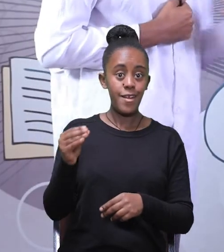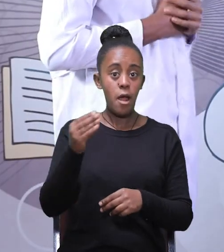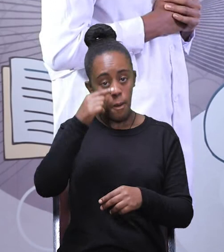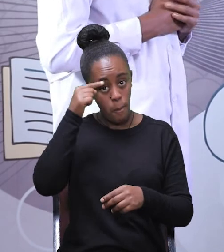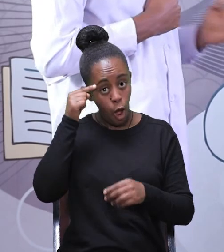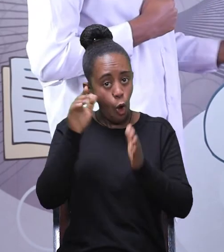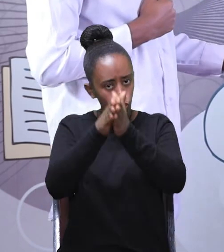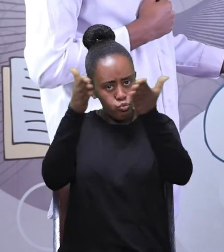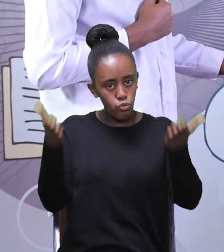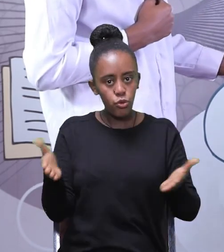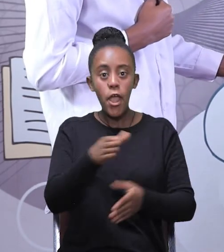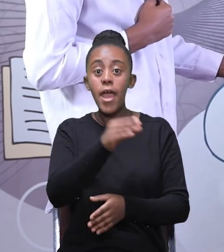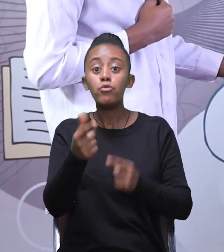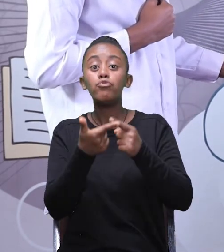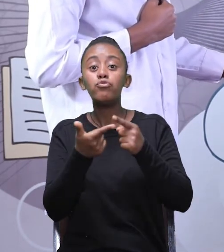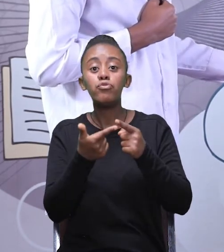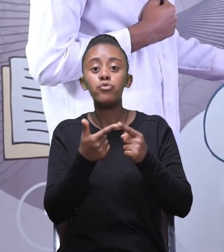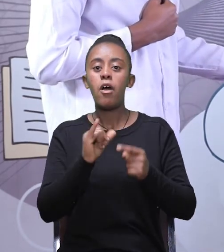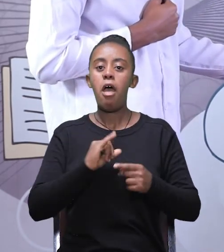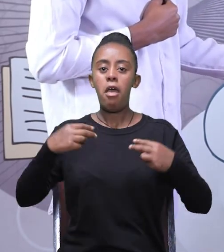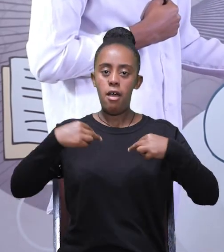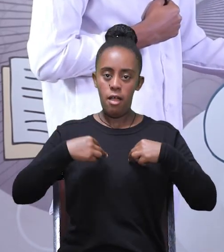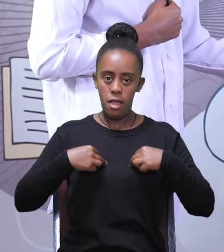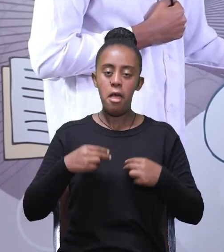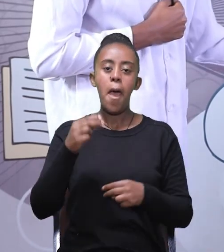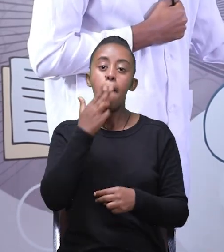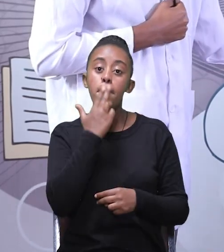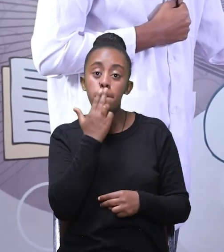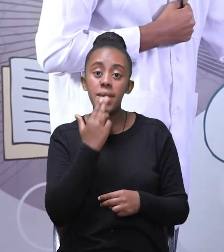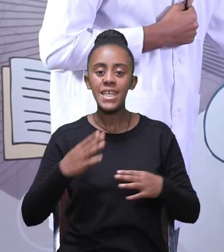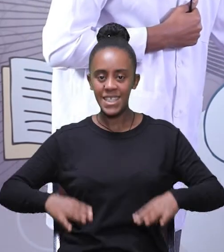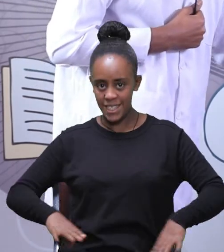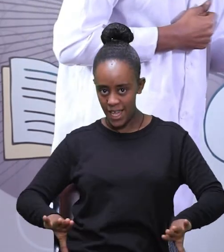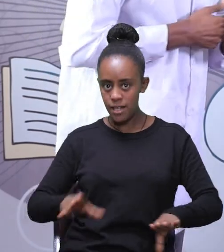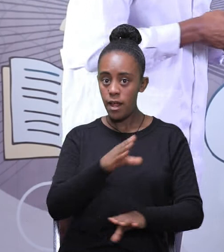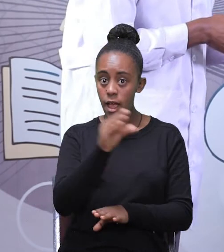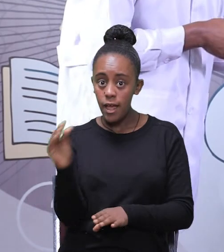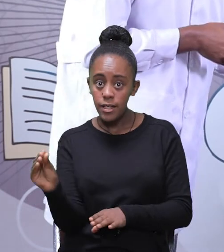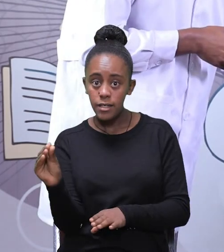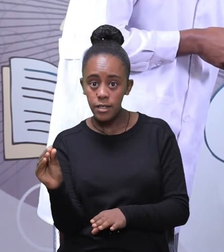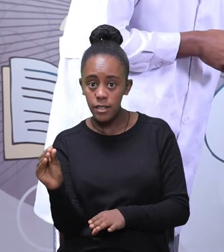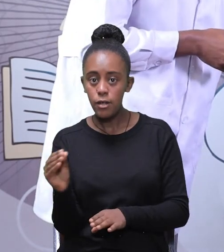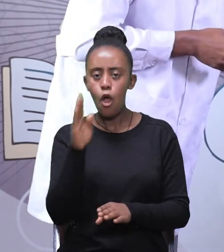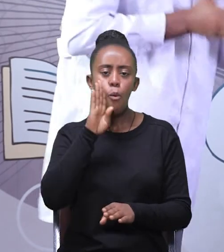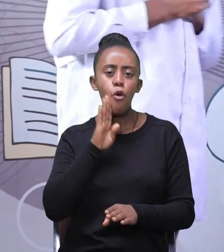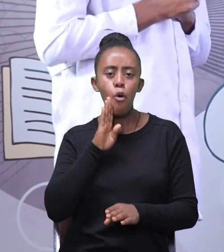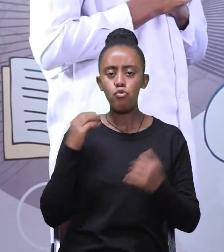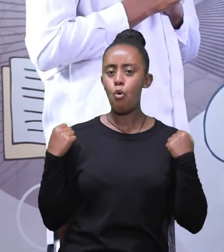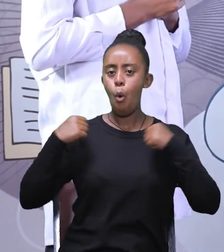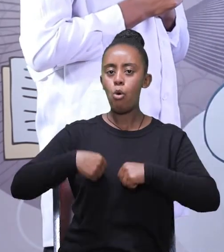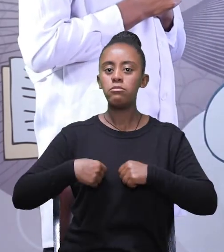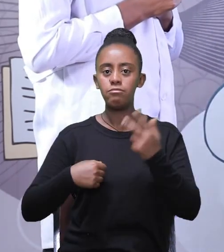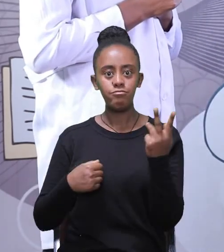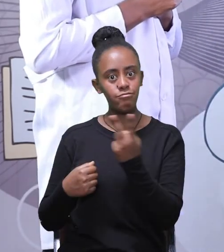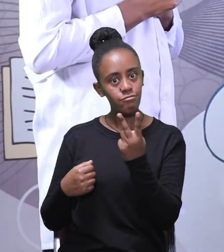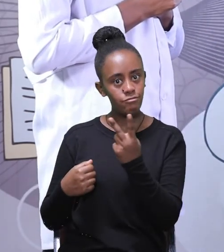book. In the second sentence, it says what? I have a pink skirt and a brown coat.